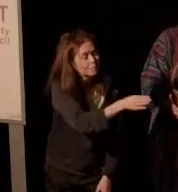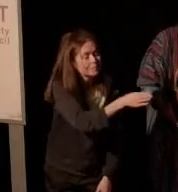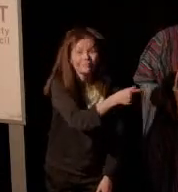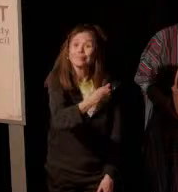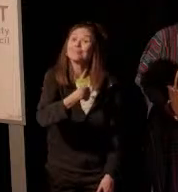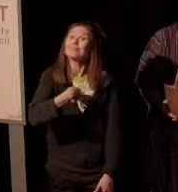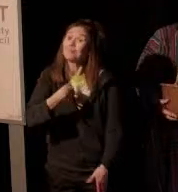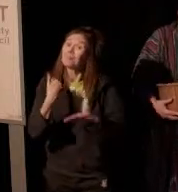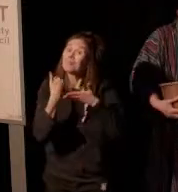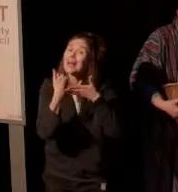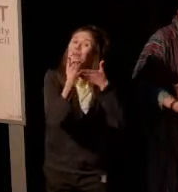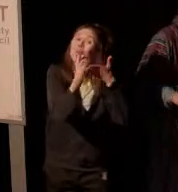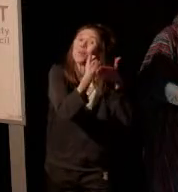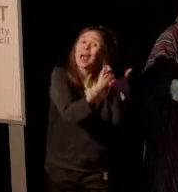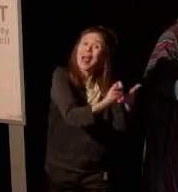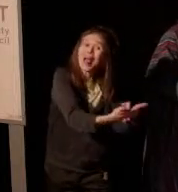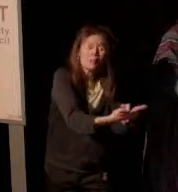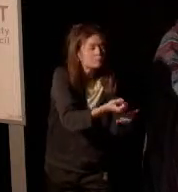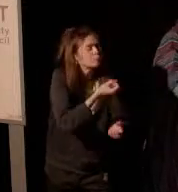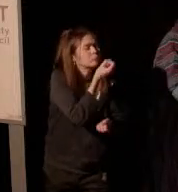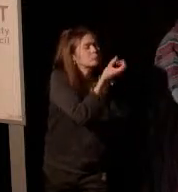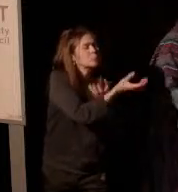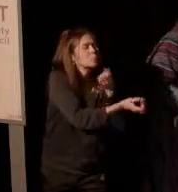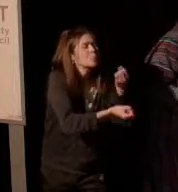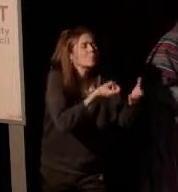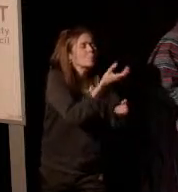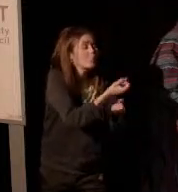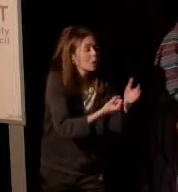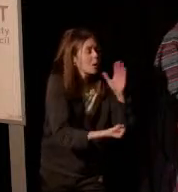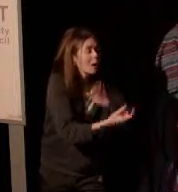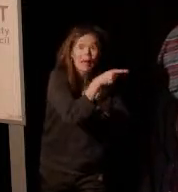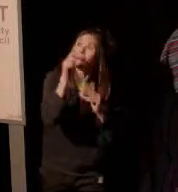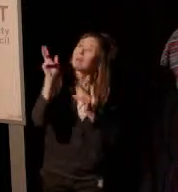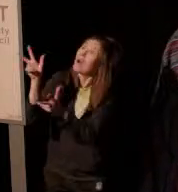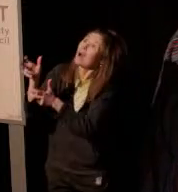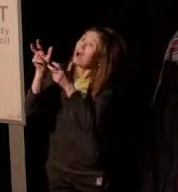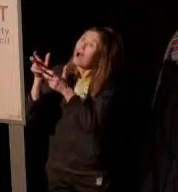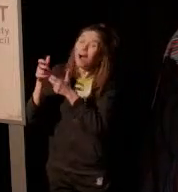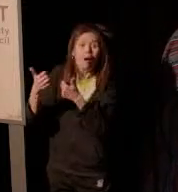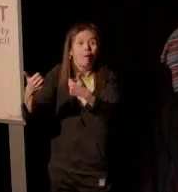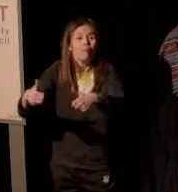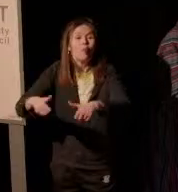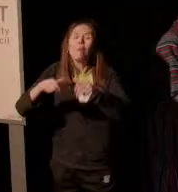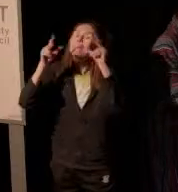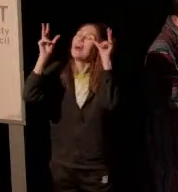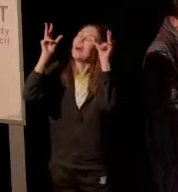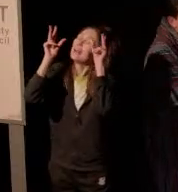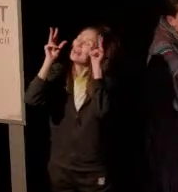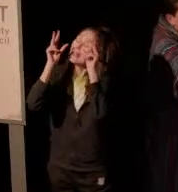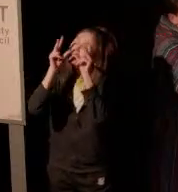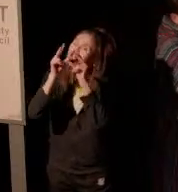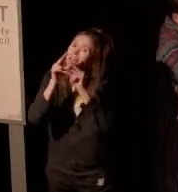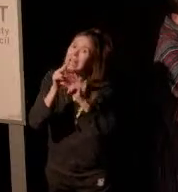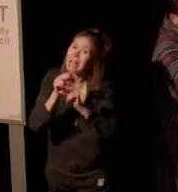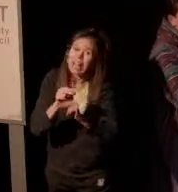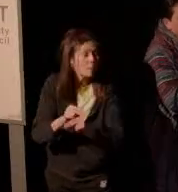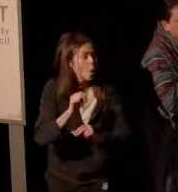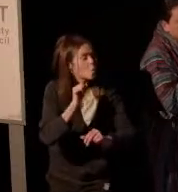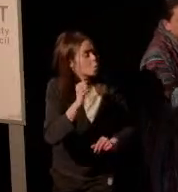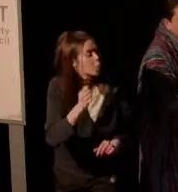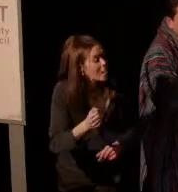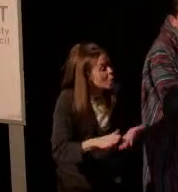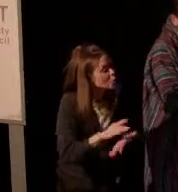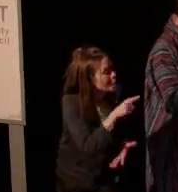insomnia, I've come with words as medicinal as true, candid as both, to purge him of that sickness